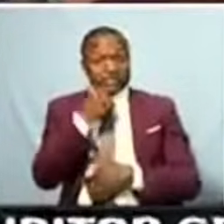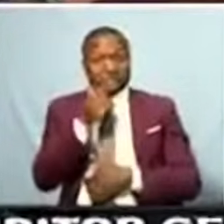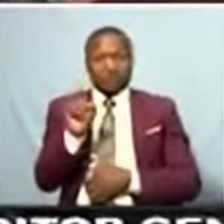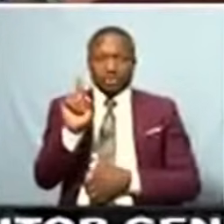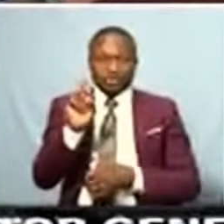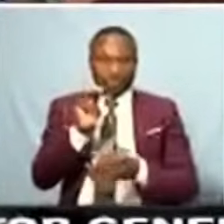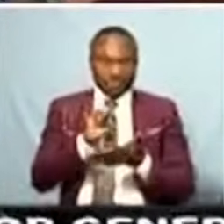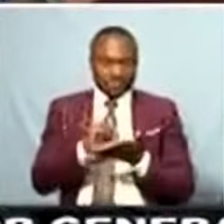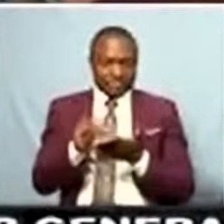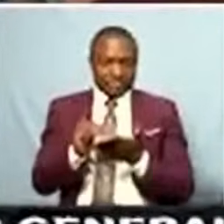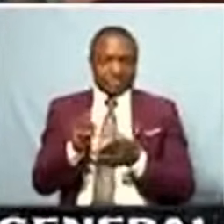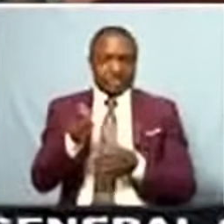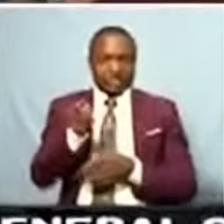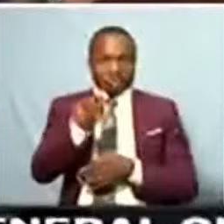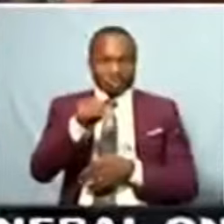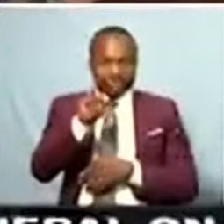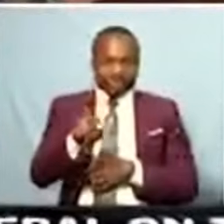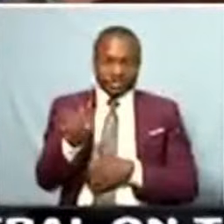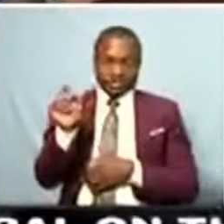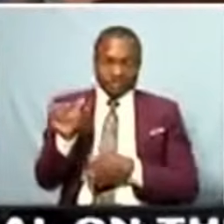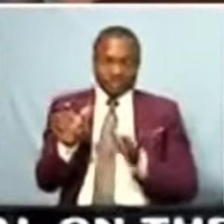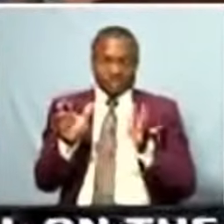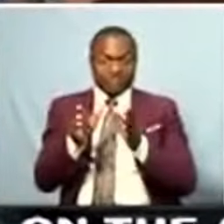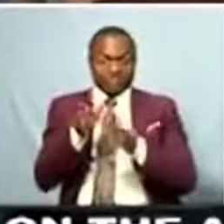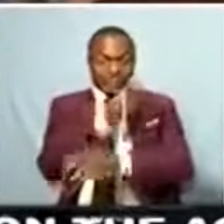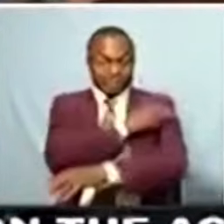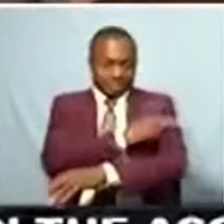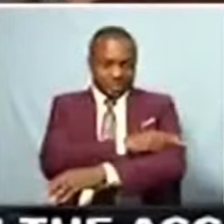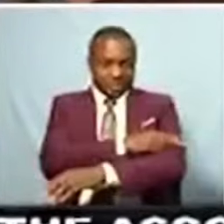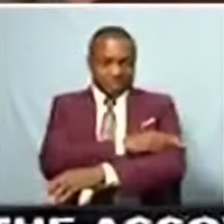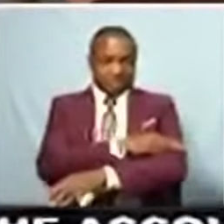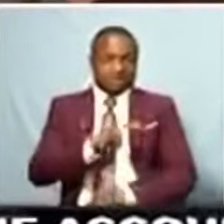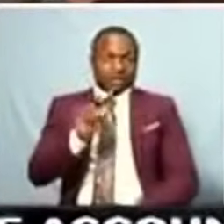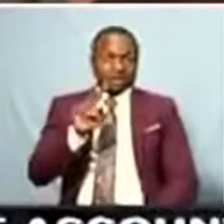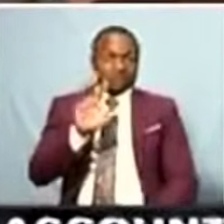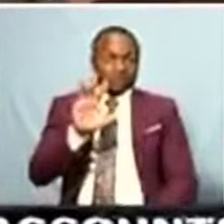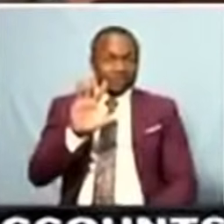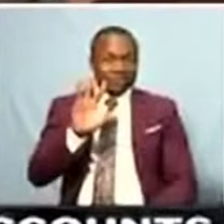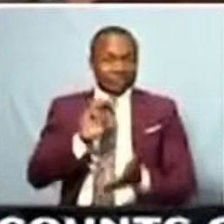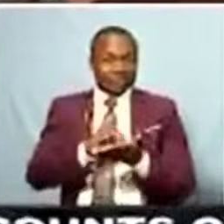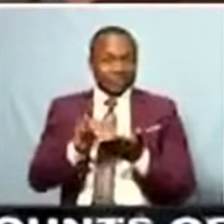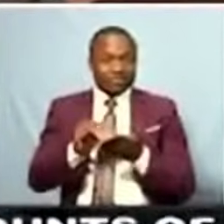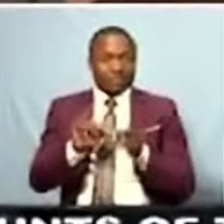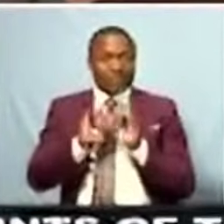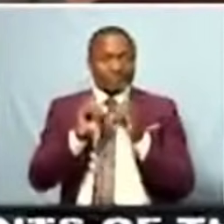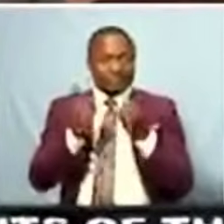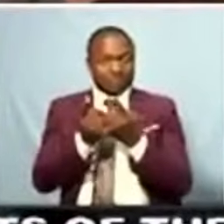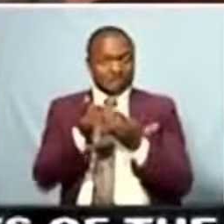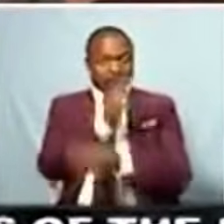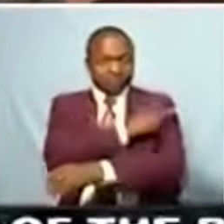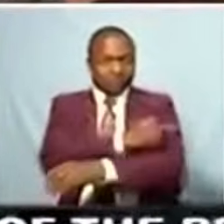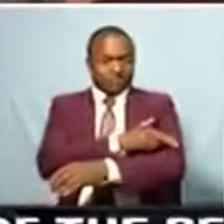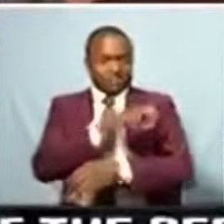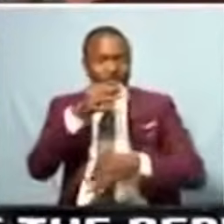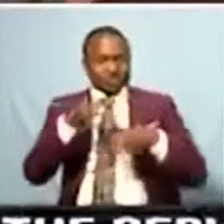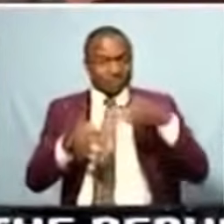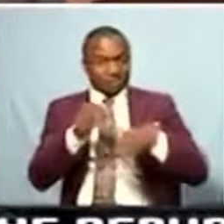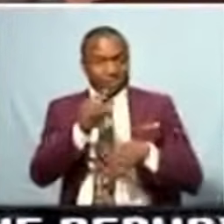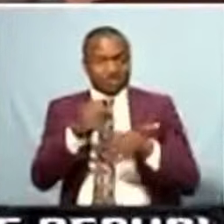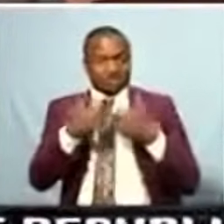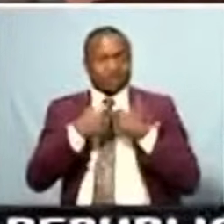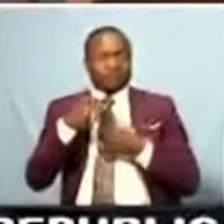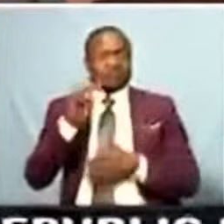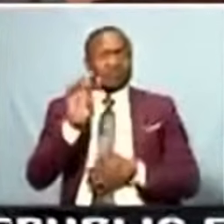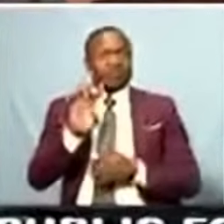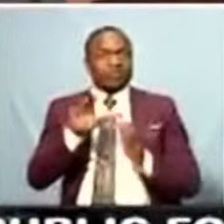$1 million per main hospital. So if 25 million for a district hospital. So if you have 4